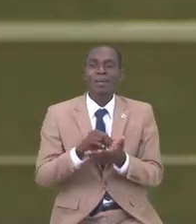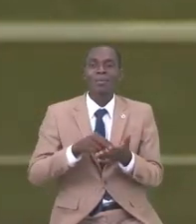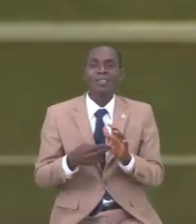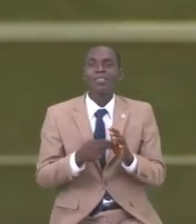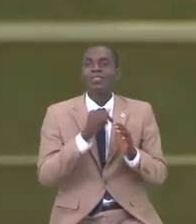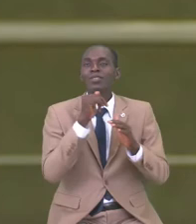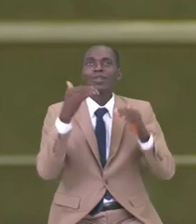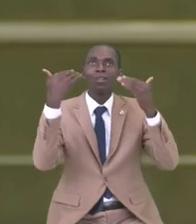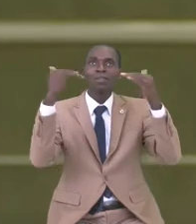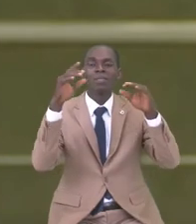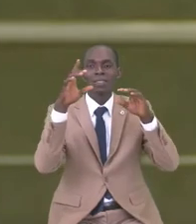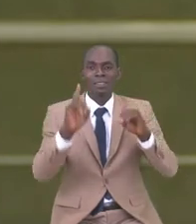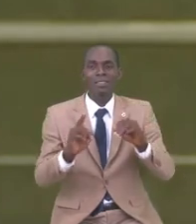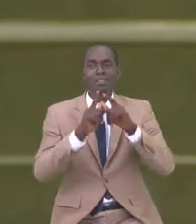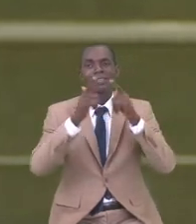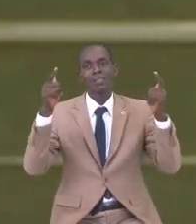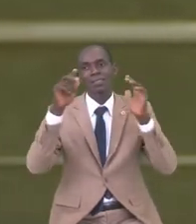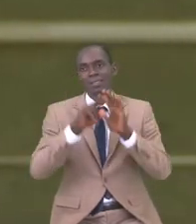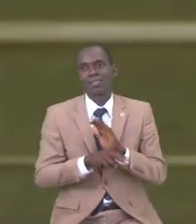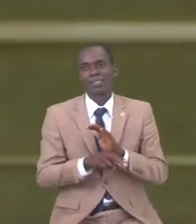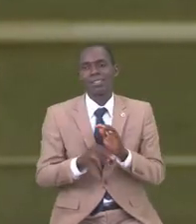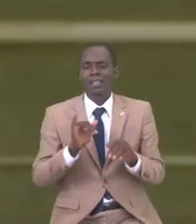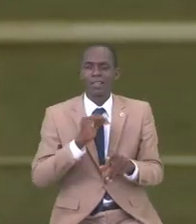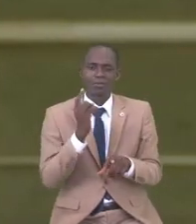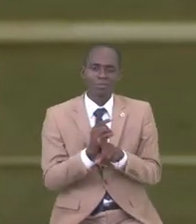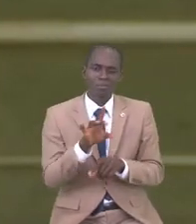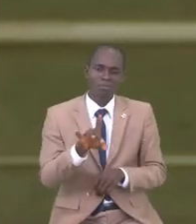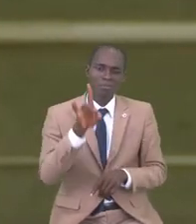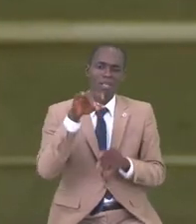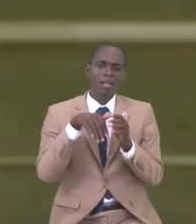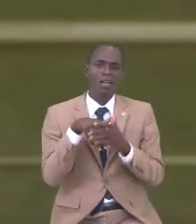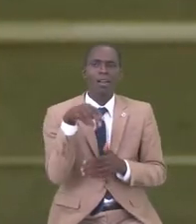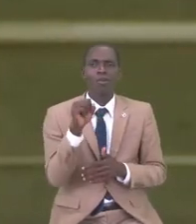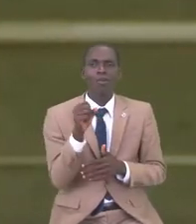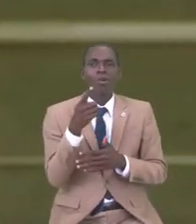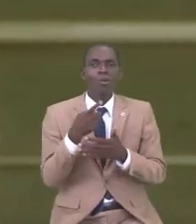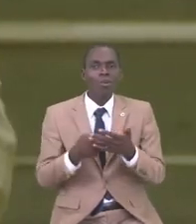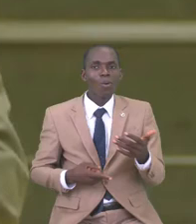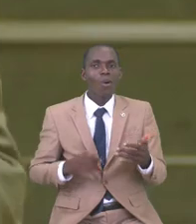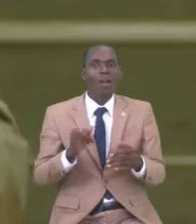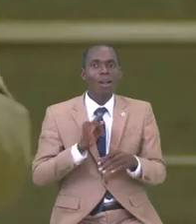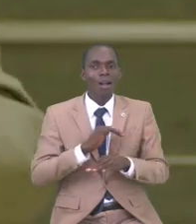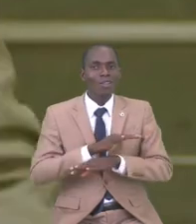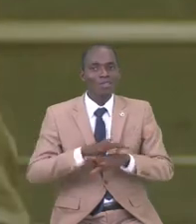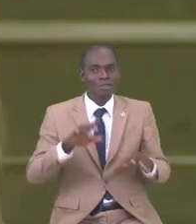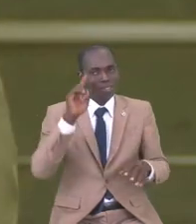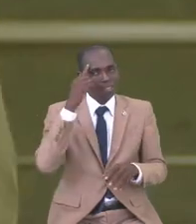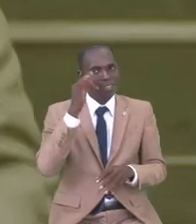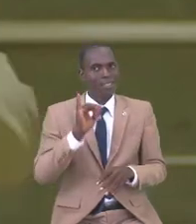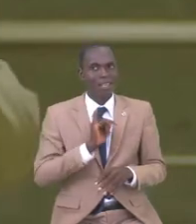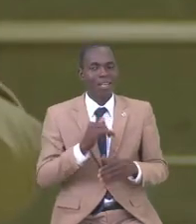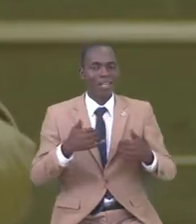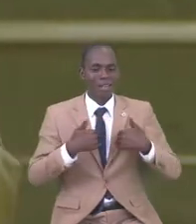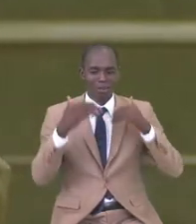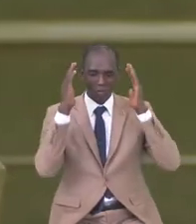unlimited potentials, I just discovered what I don't think I'd focused on